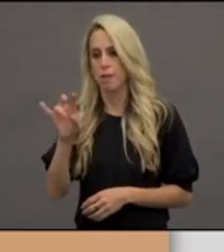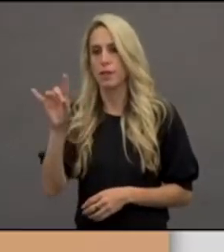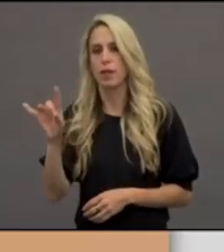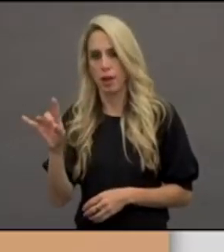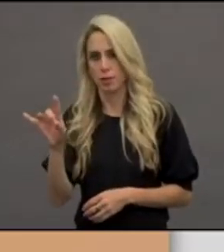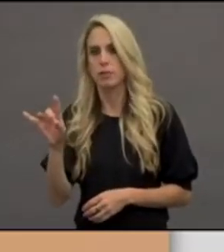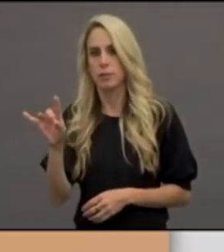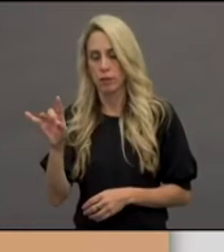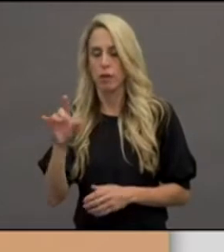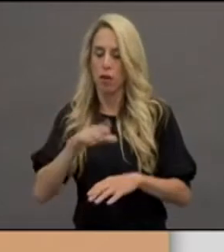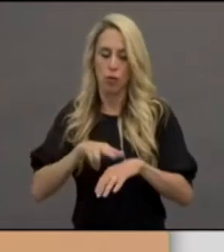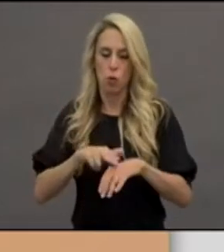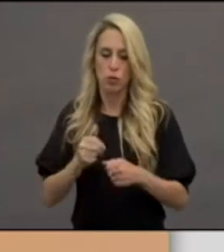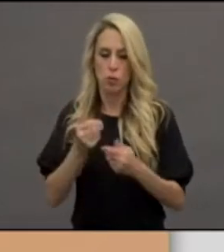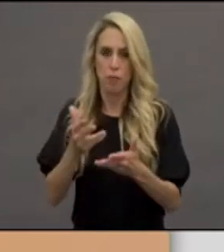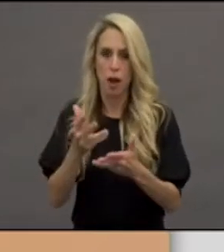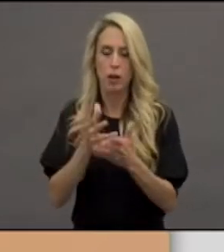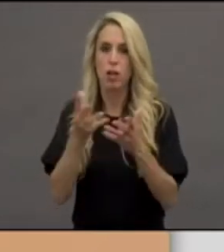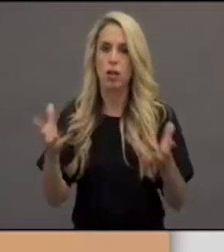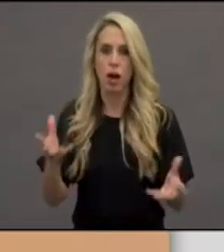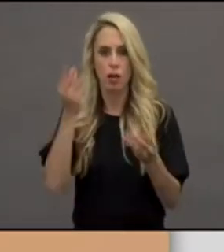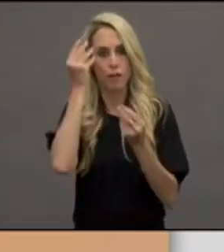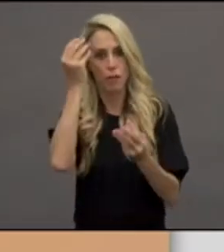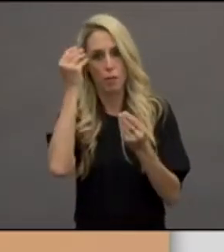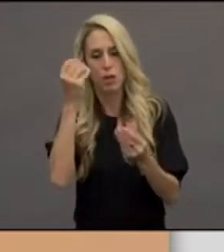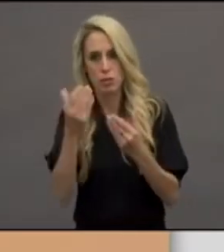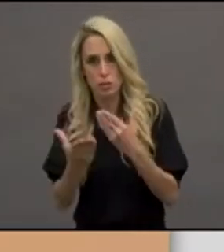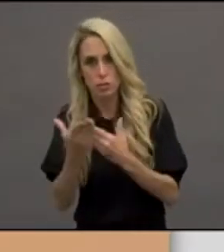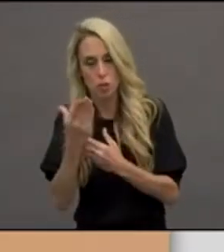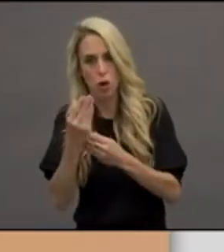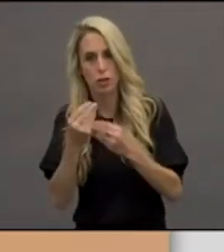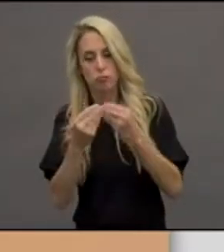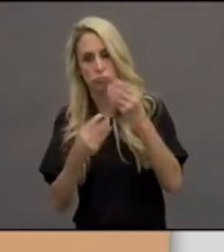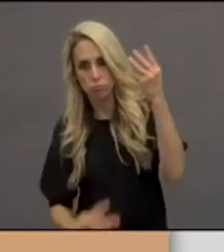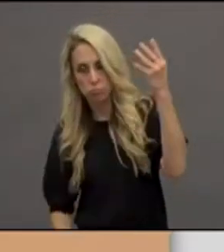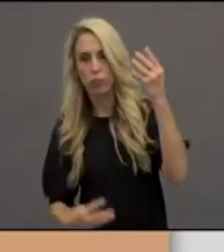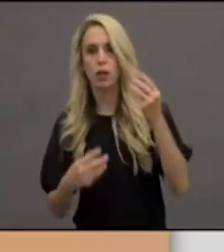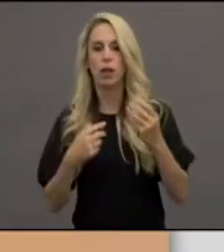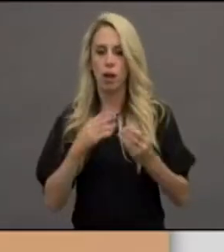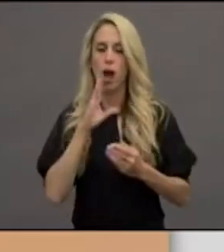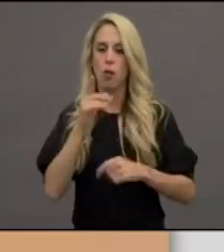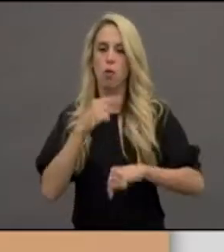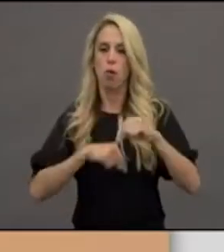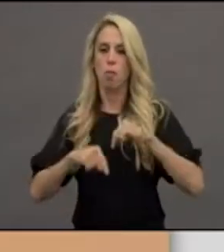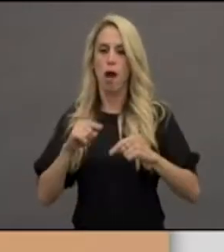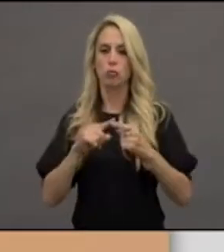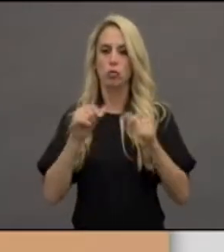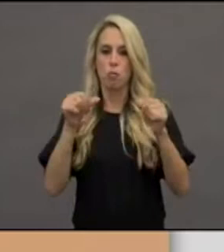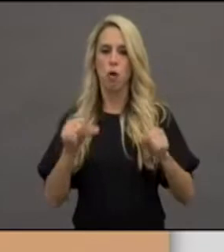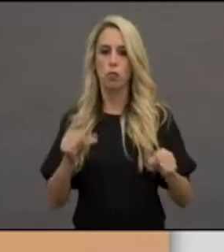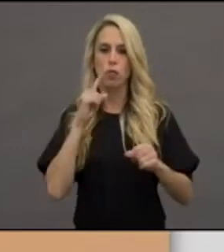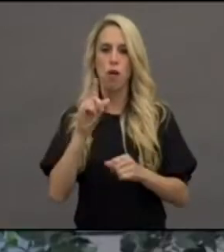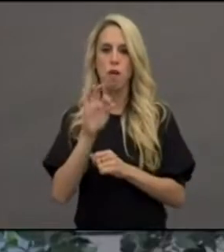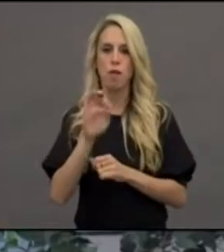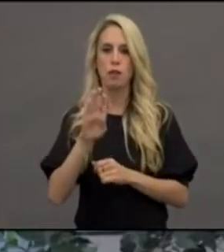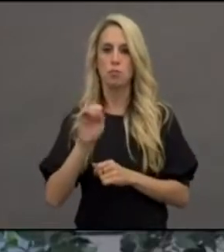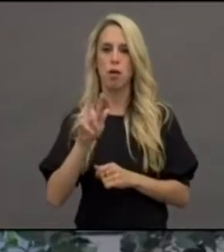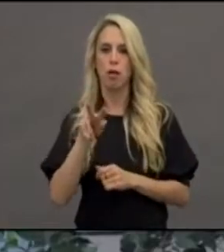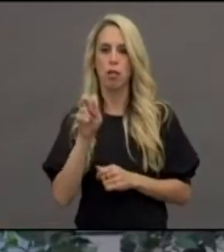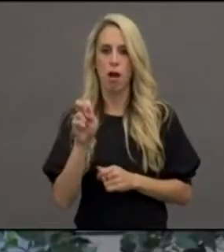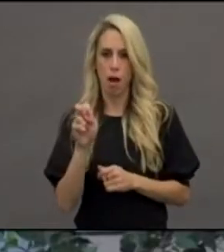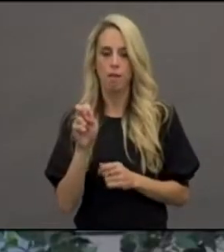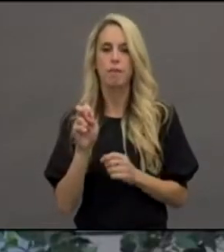408-808-7778. And of course, we're providing a lot of information this morning. So I will go back into the post for this Facebook Live